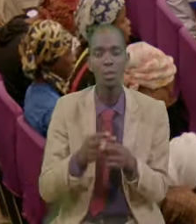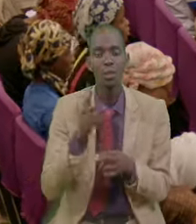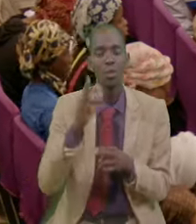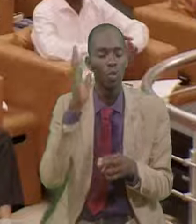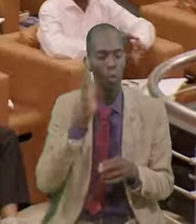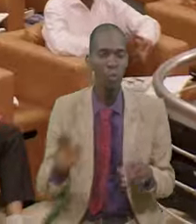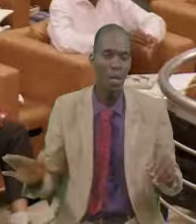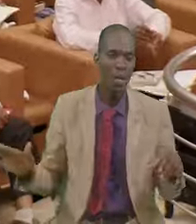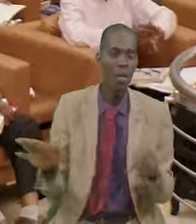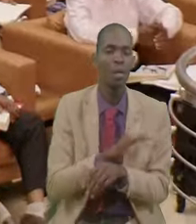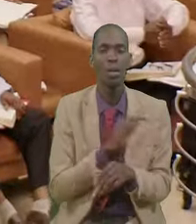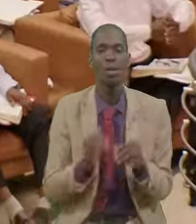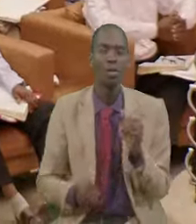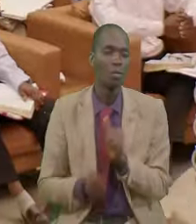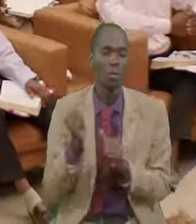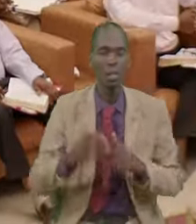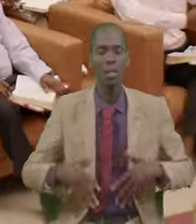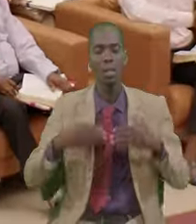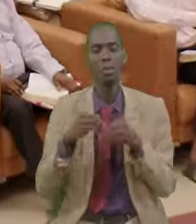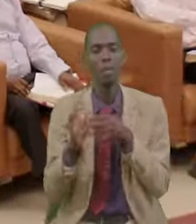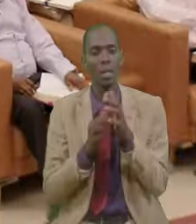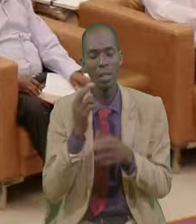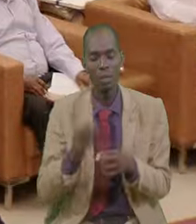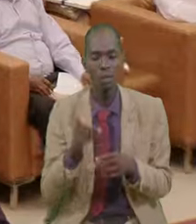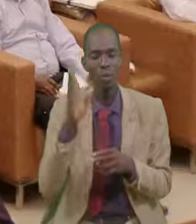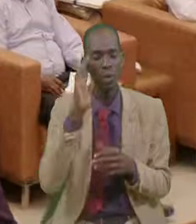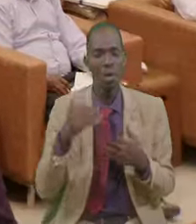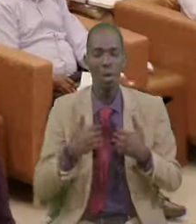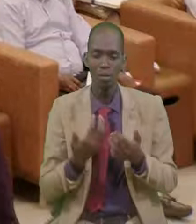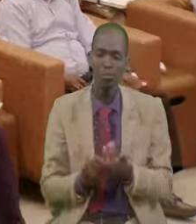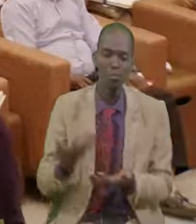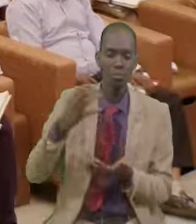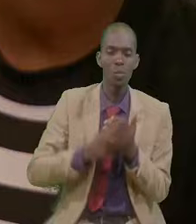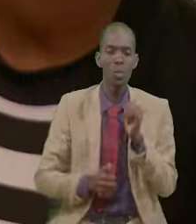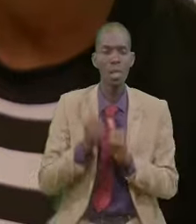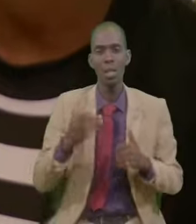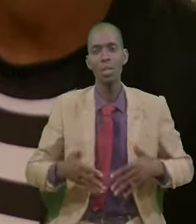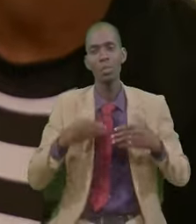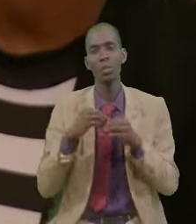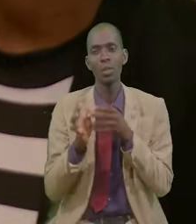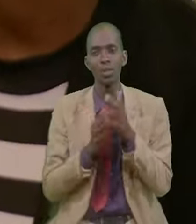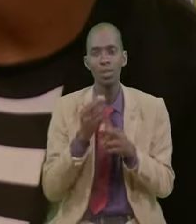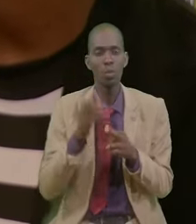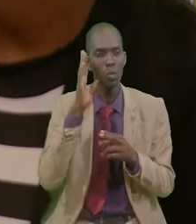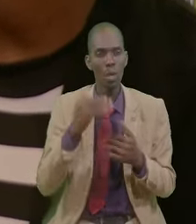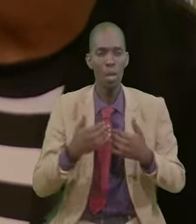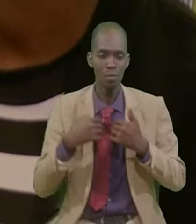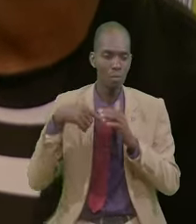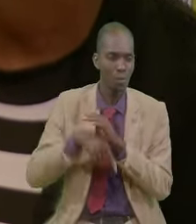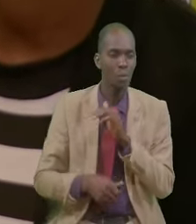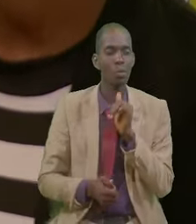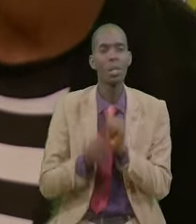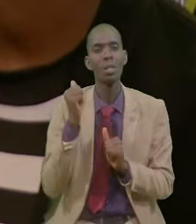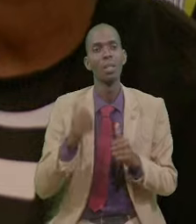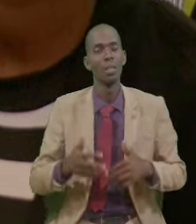fuller life. You're going to have a richer life. You're going to have a deeper life. I've been hearing of deeper